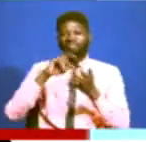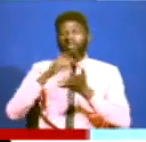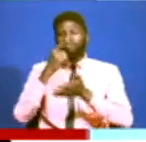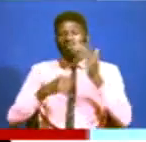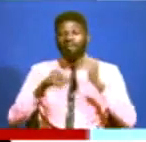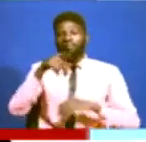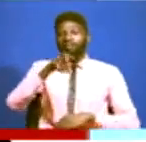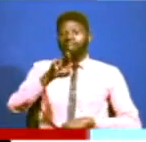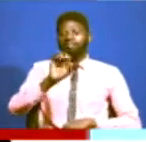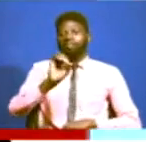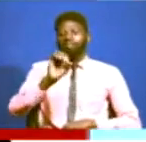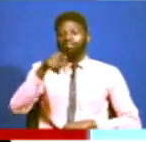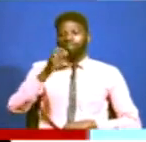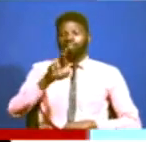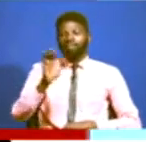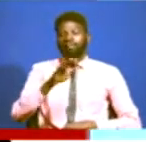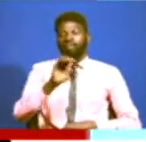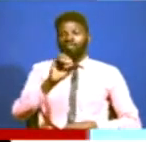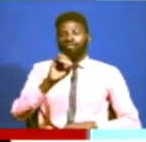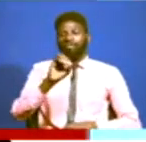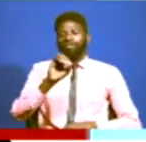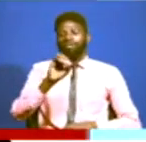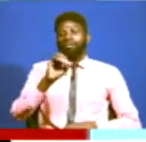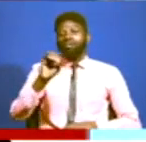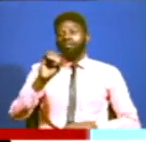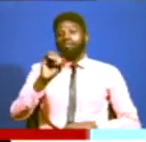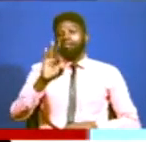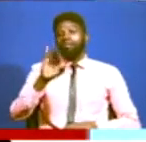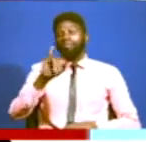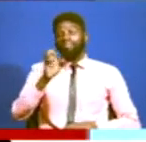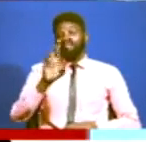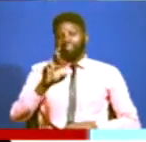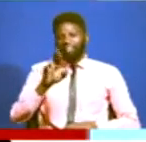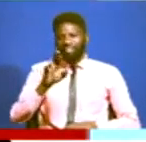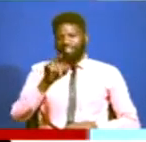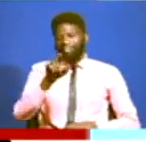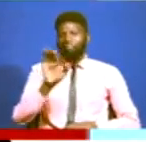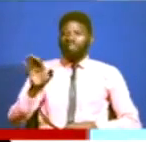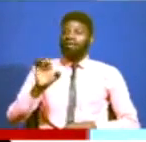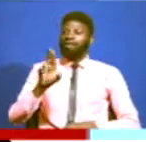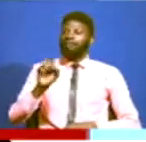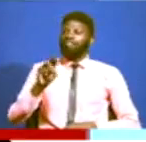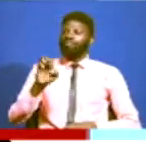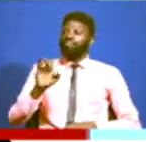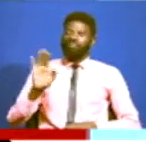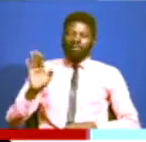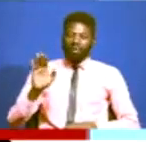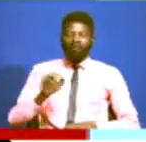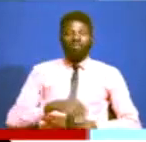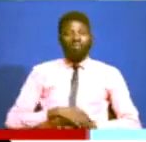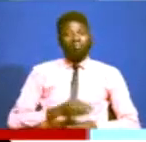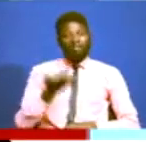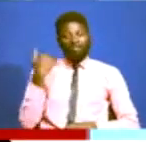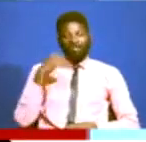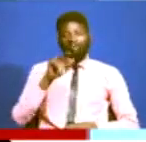Though it is still a customs jargon, but I believe that Kaguru attributed some better meaning to it, that your